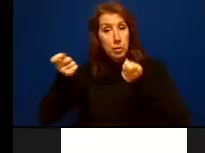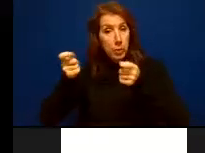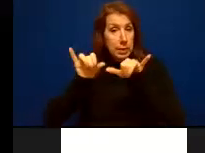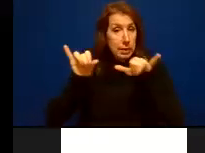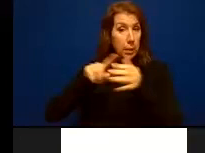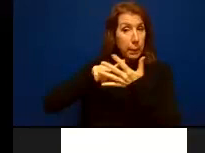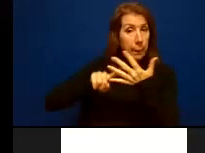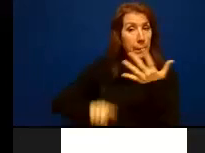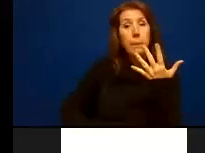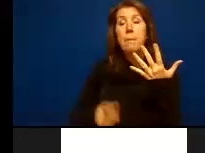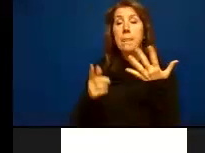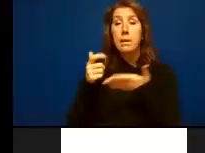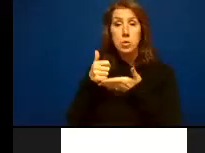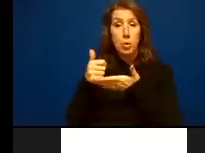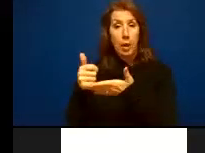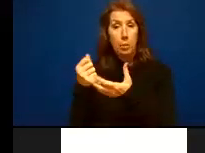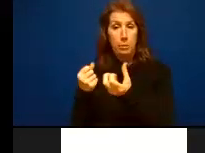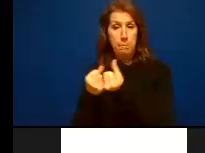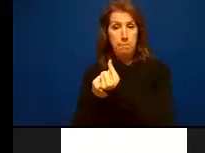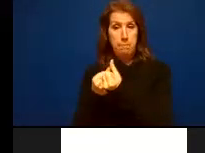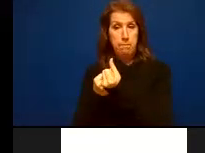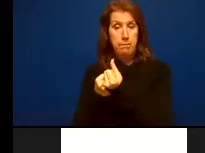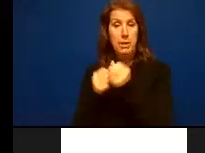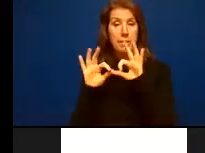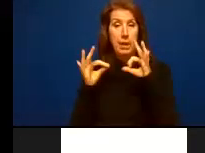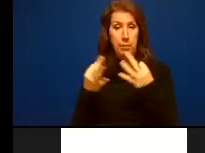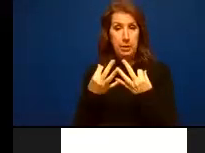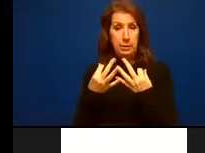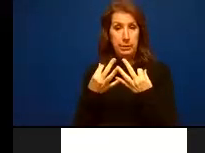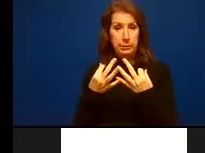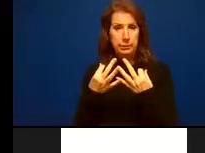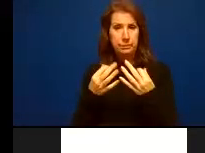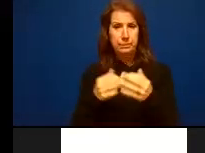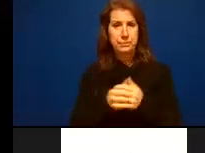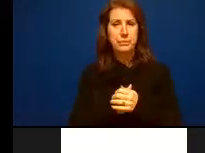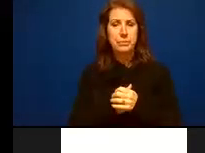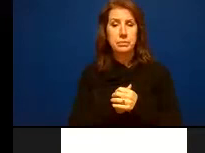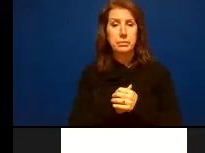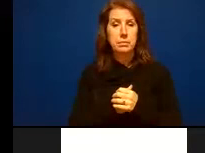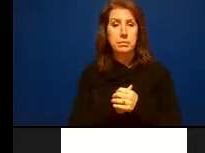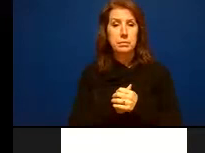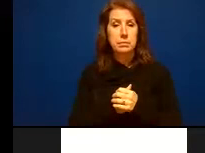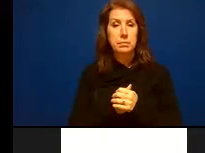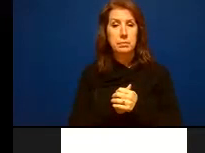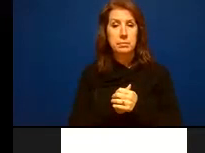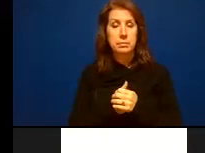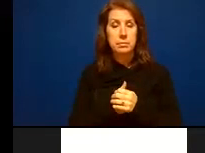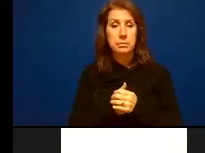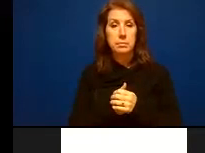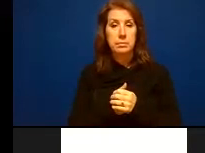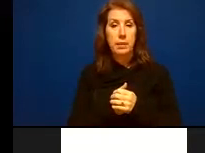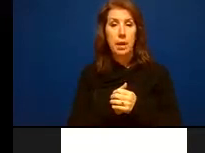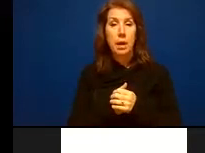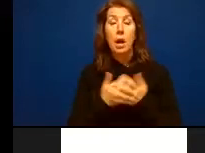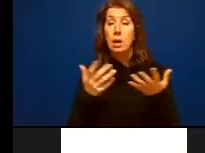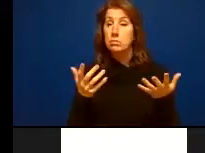would assist with, discharges to settings that wouldn't otherwise have been considered?